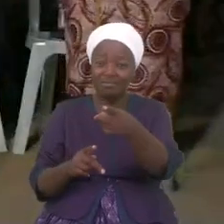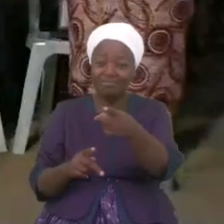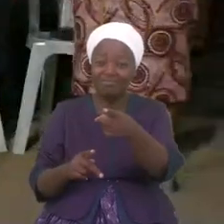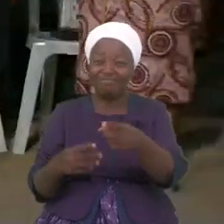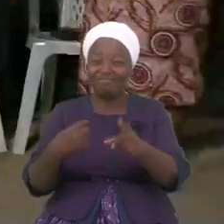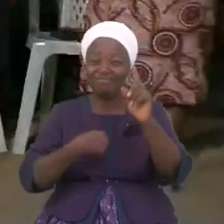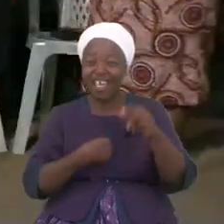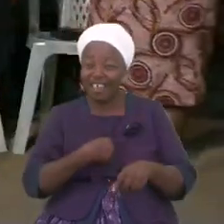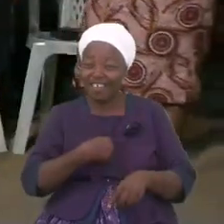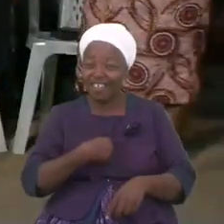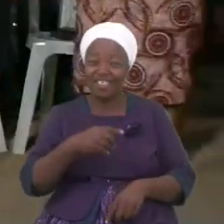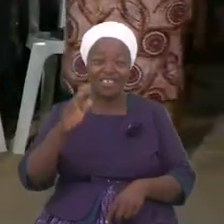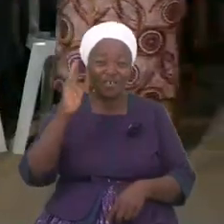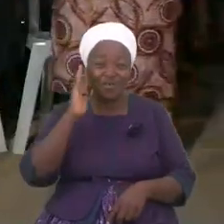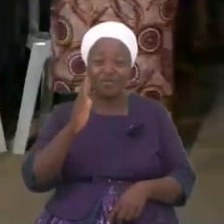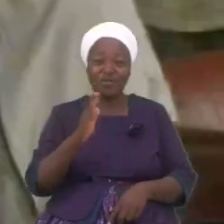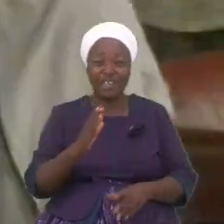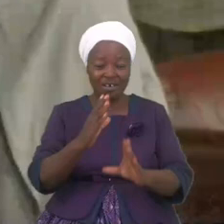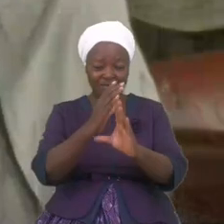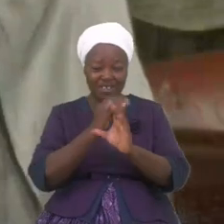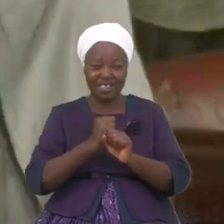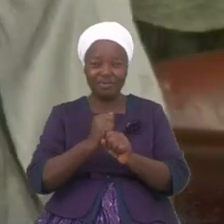I will receive a divine touch.